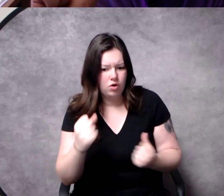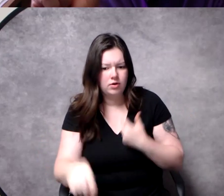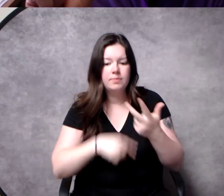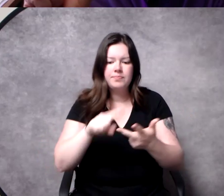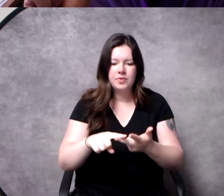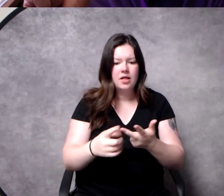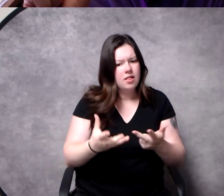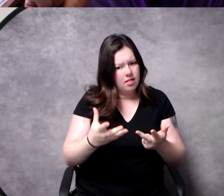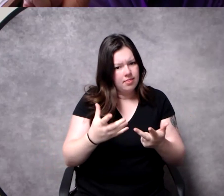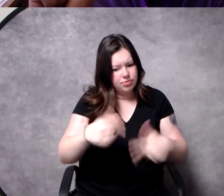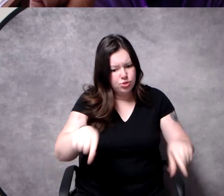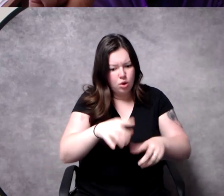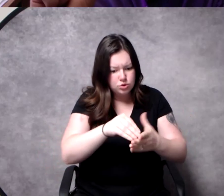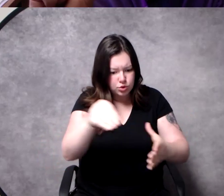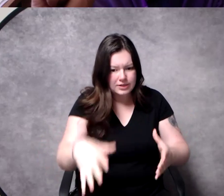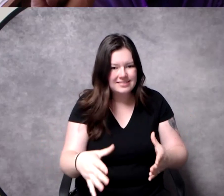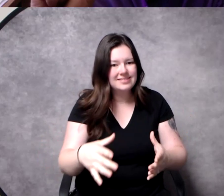of the R16 program is to